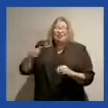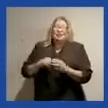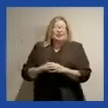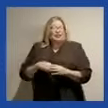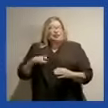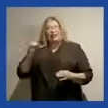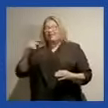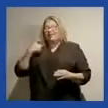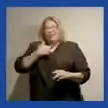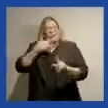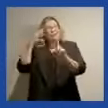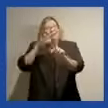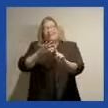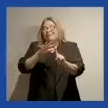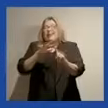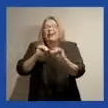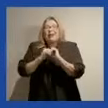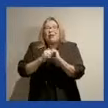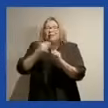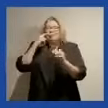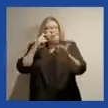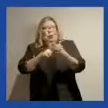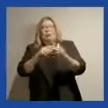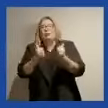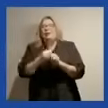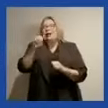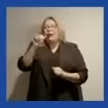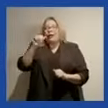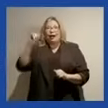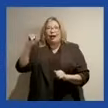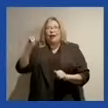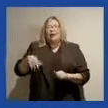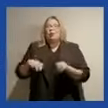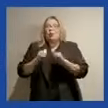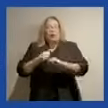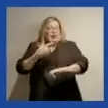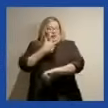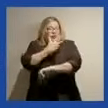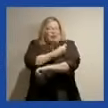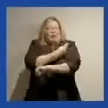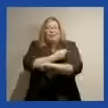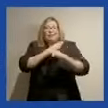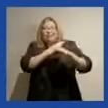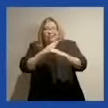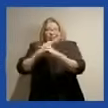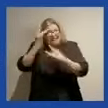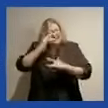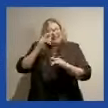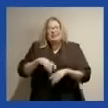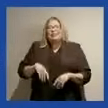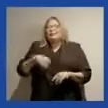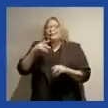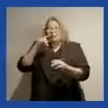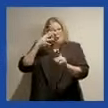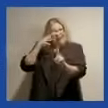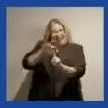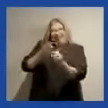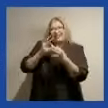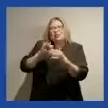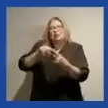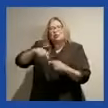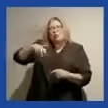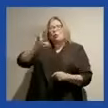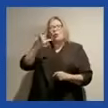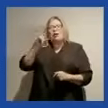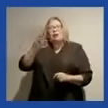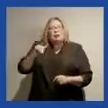And that's highlighted in AI. It's highlighted in immunology. It's highlighted in quantum. It's highlighted across the spectrum of